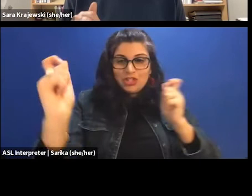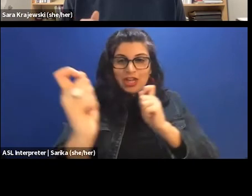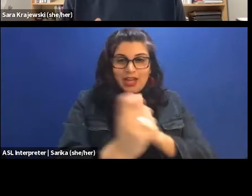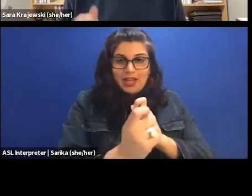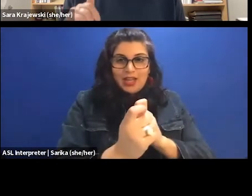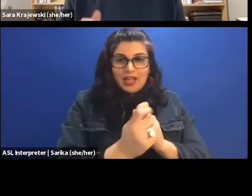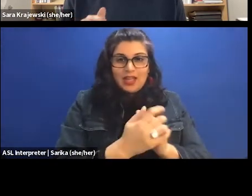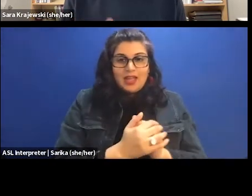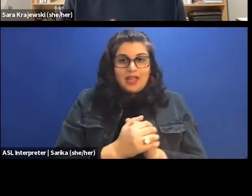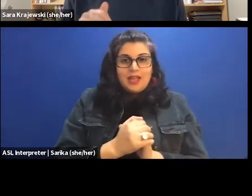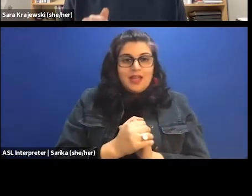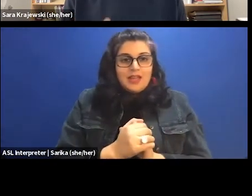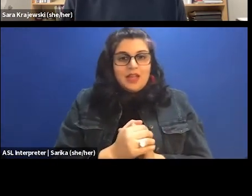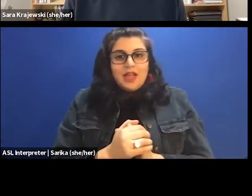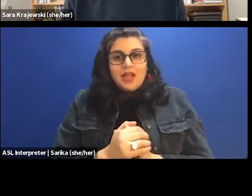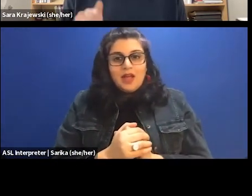mori